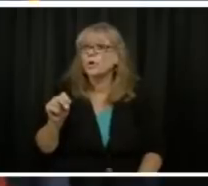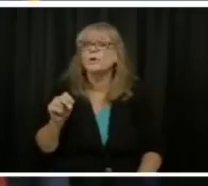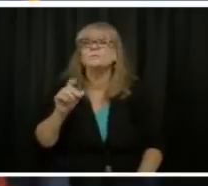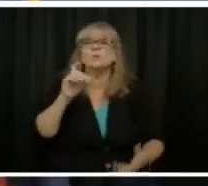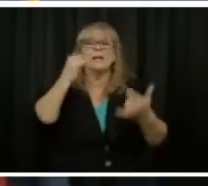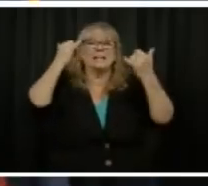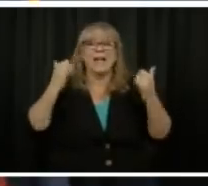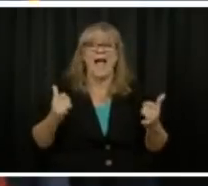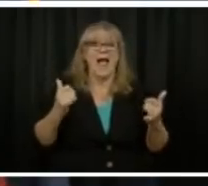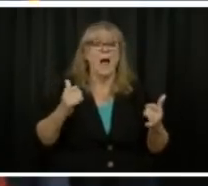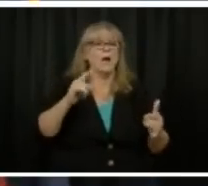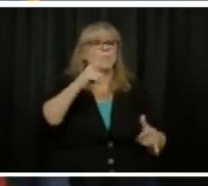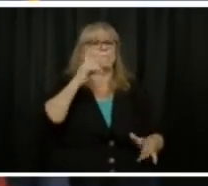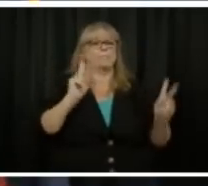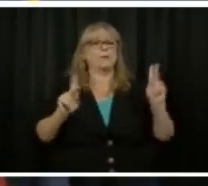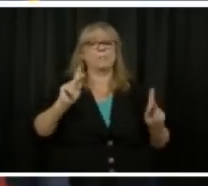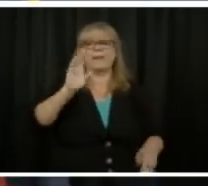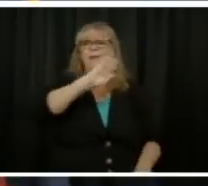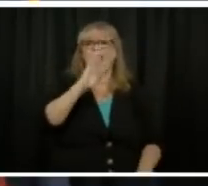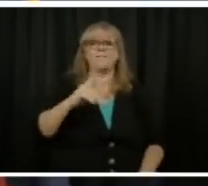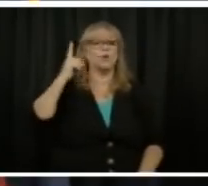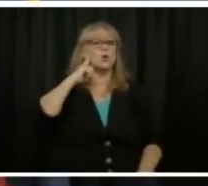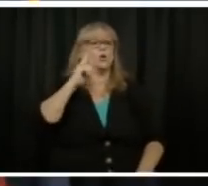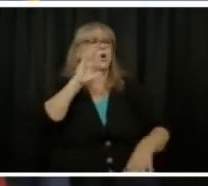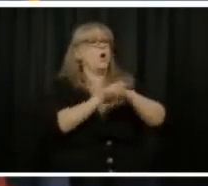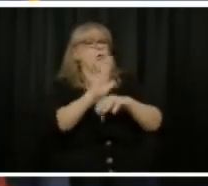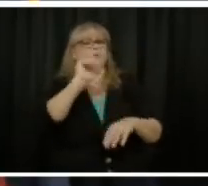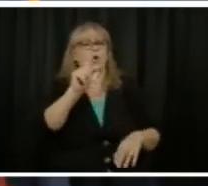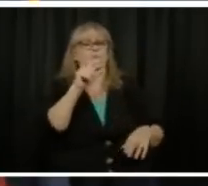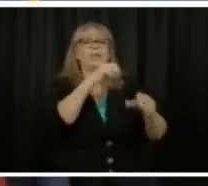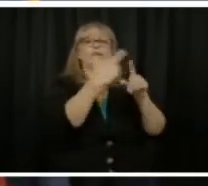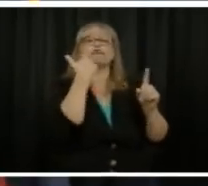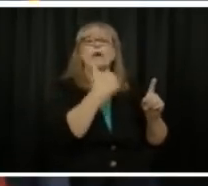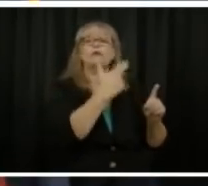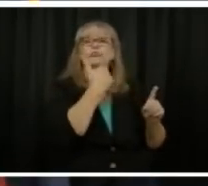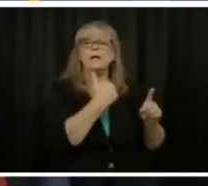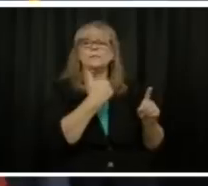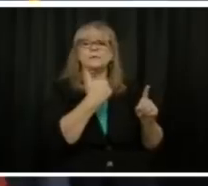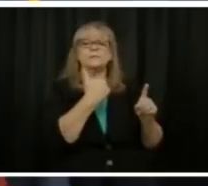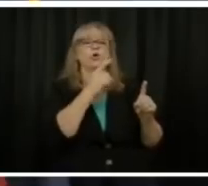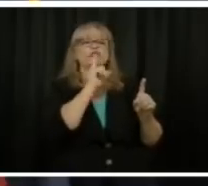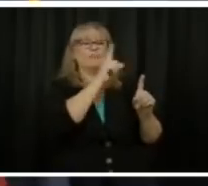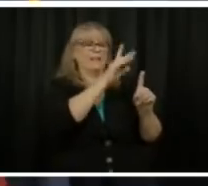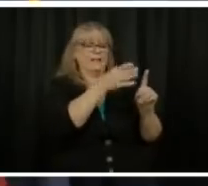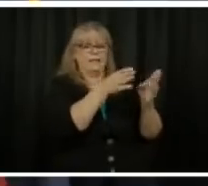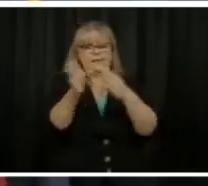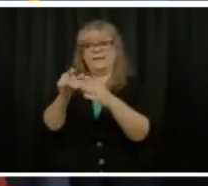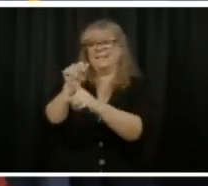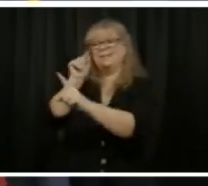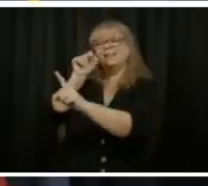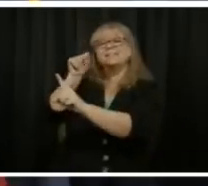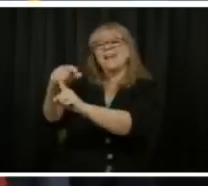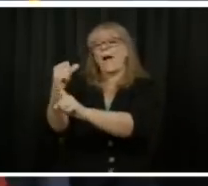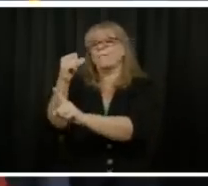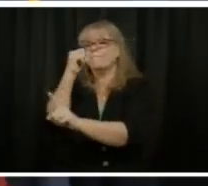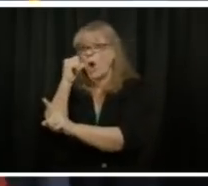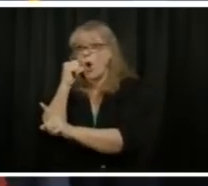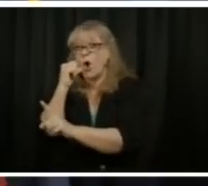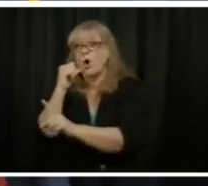mostly bar-type environments where people are ordering alcohol at midnight or 1 in the morning. Last call at 10, and then I'm hoping that the